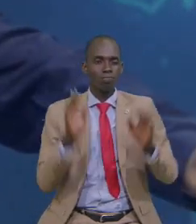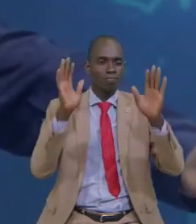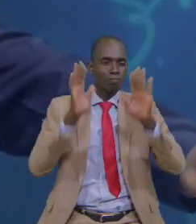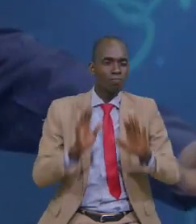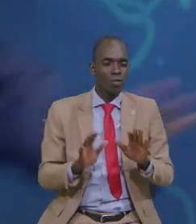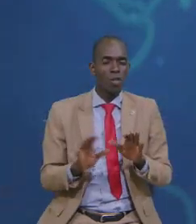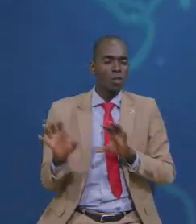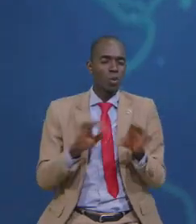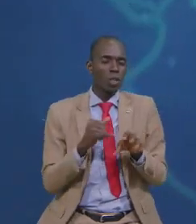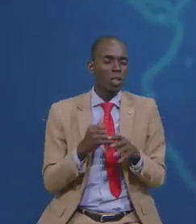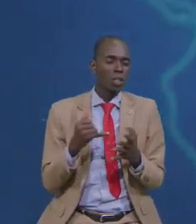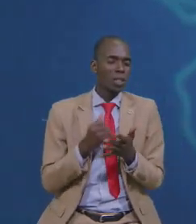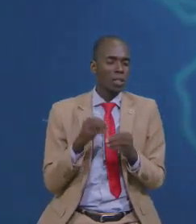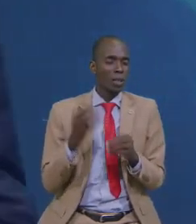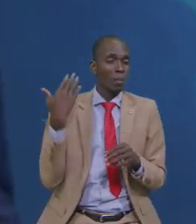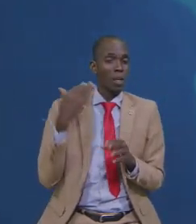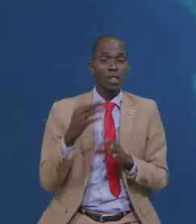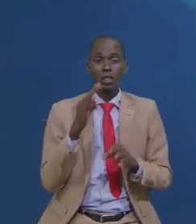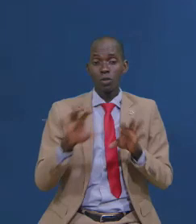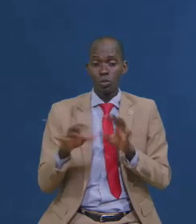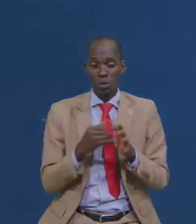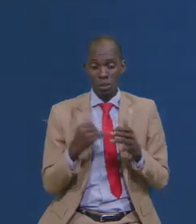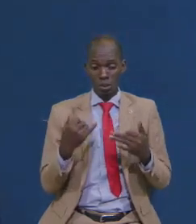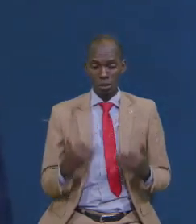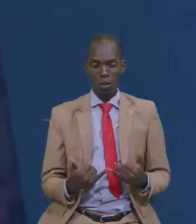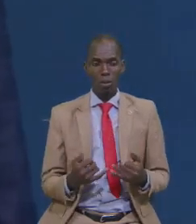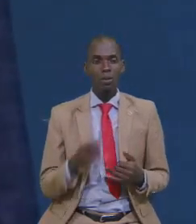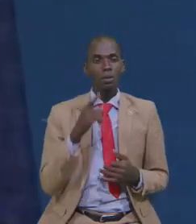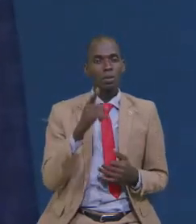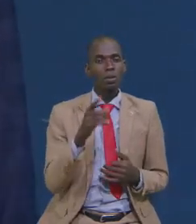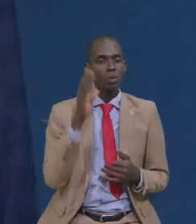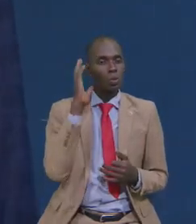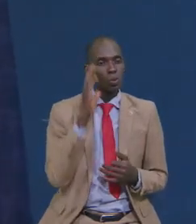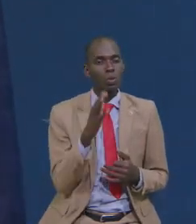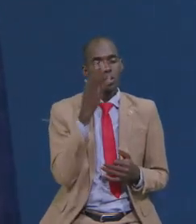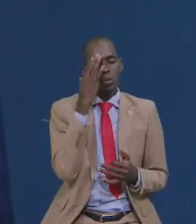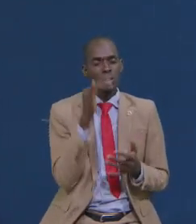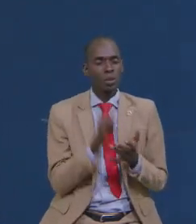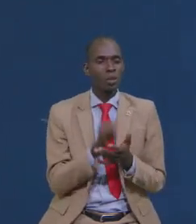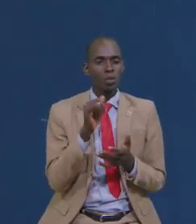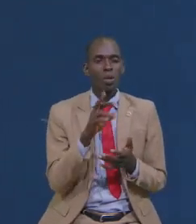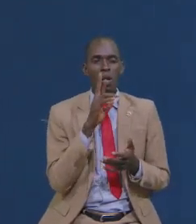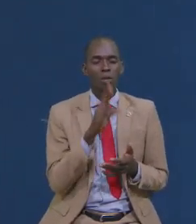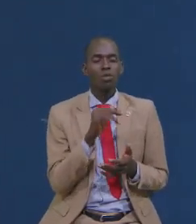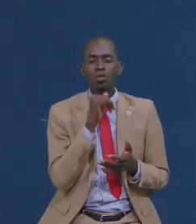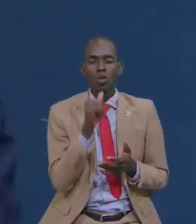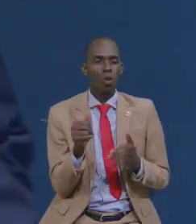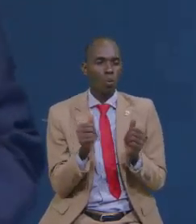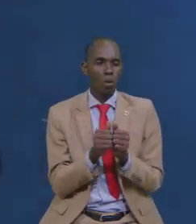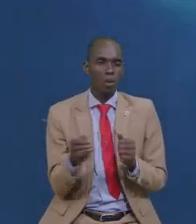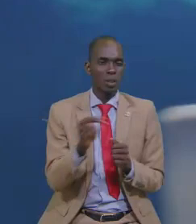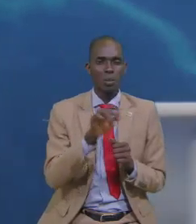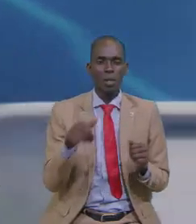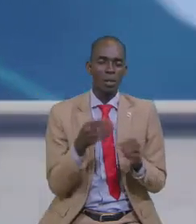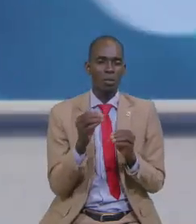that again, they'll know you are not at home with them anymore.